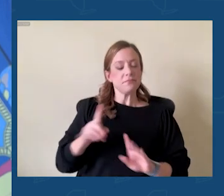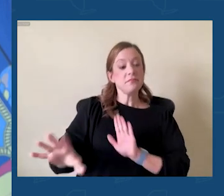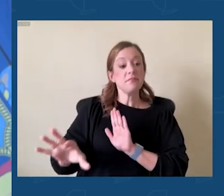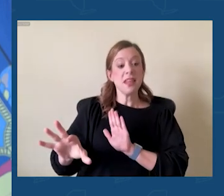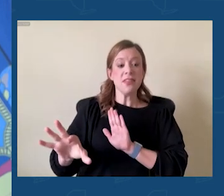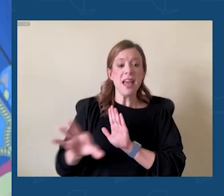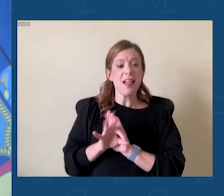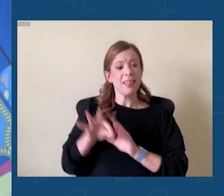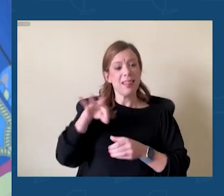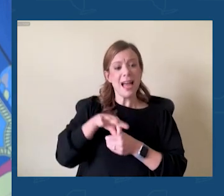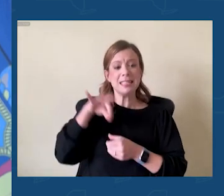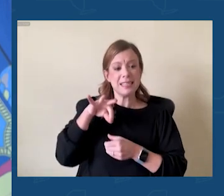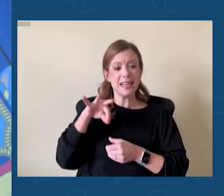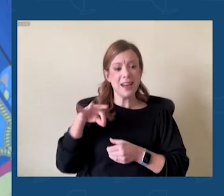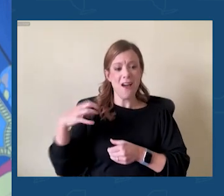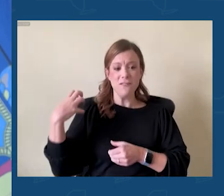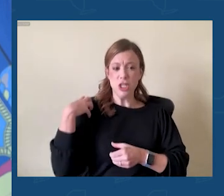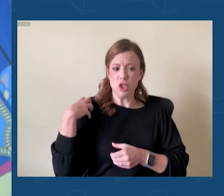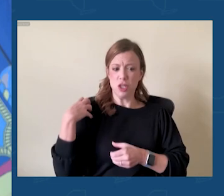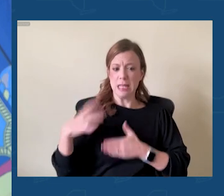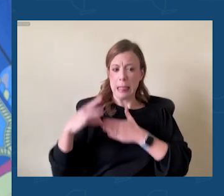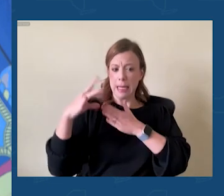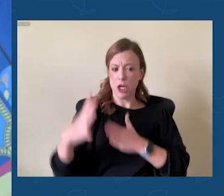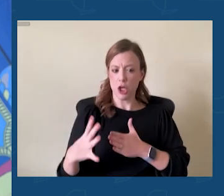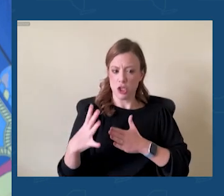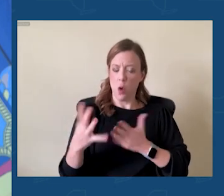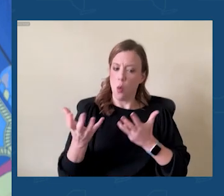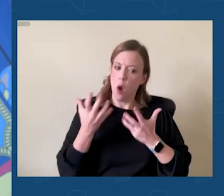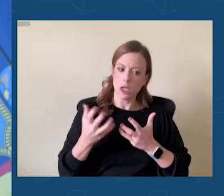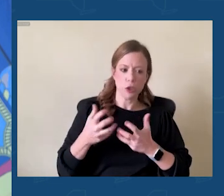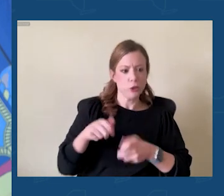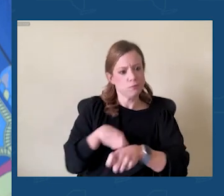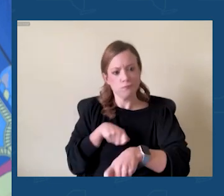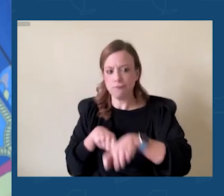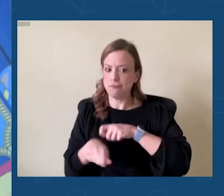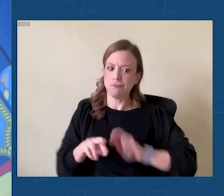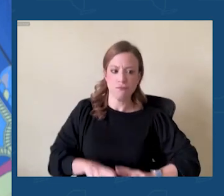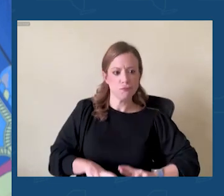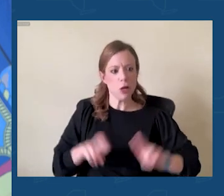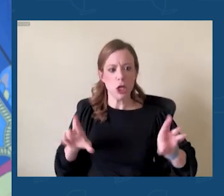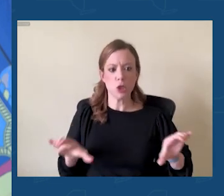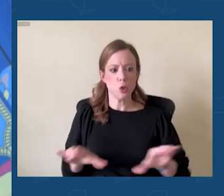And that's what today is about. Elected leaders who understood the possibilities and